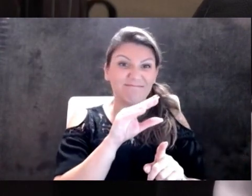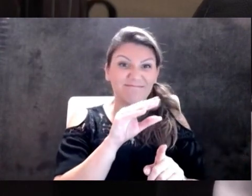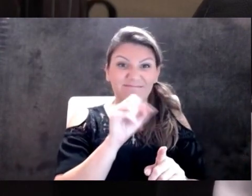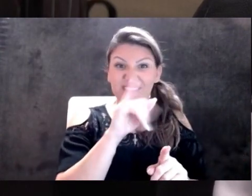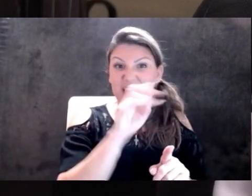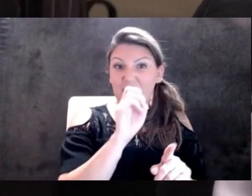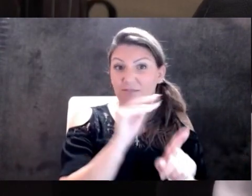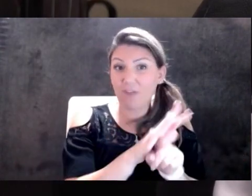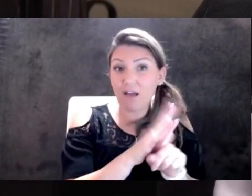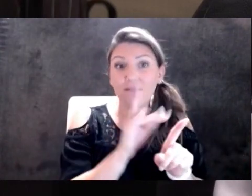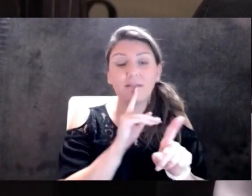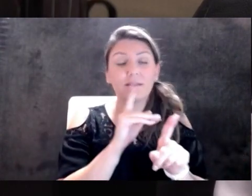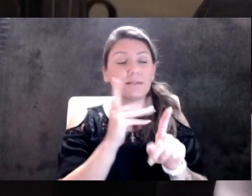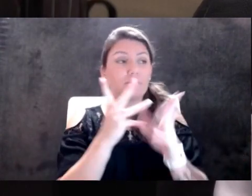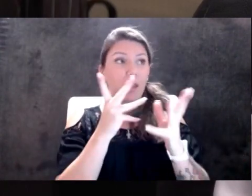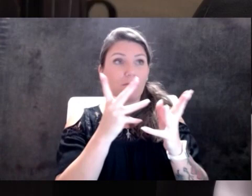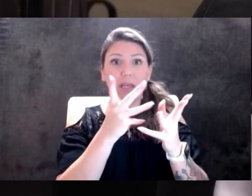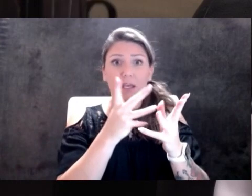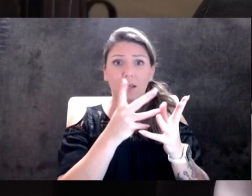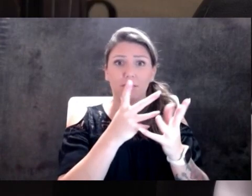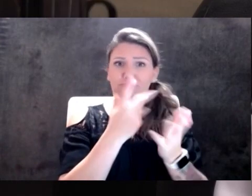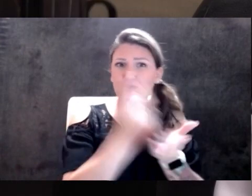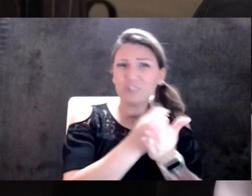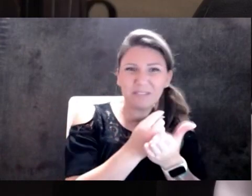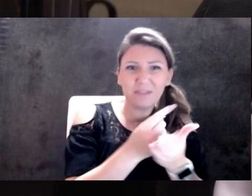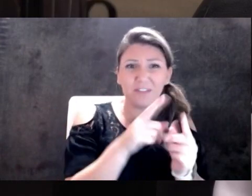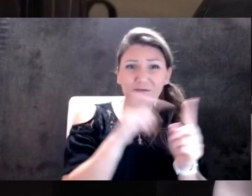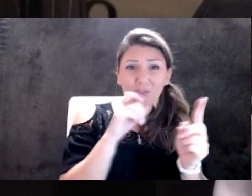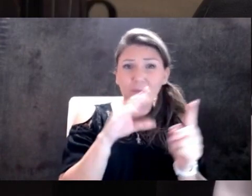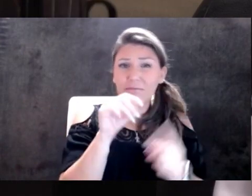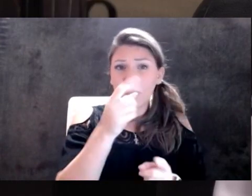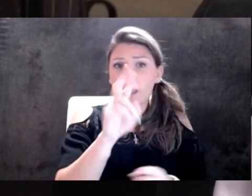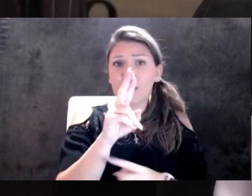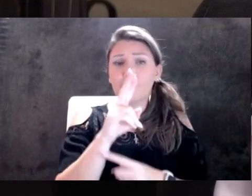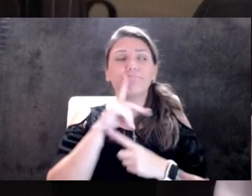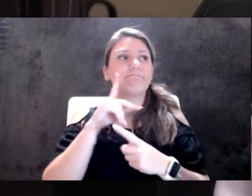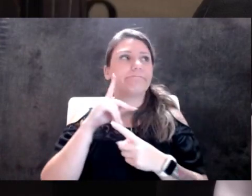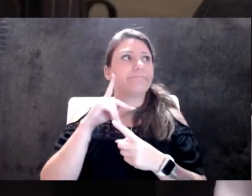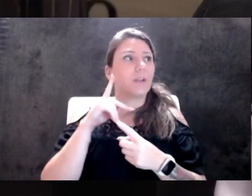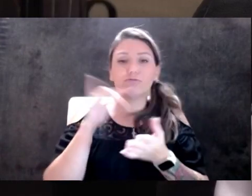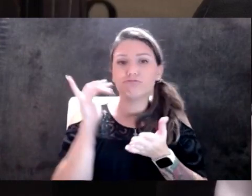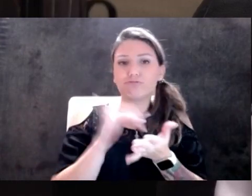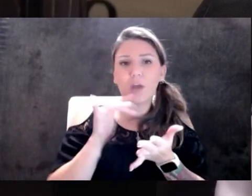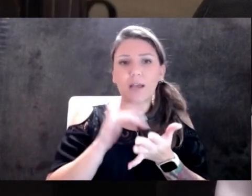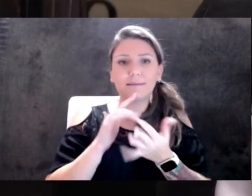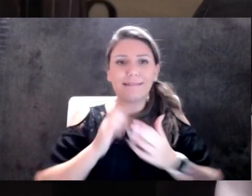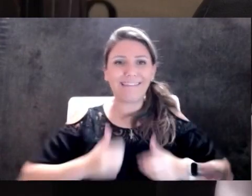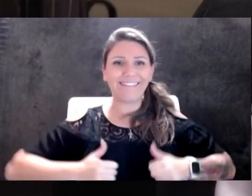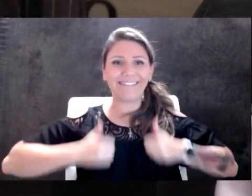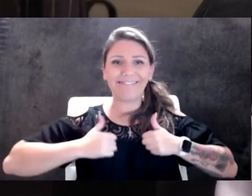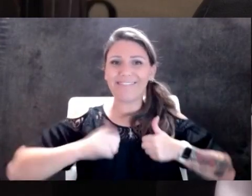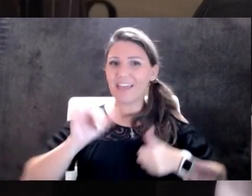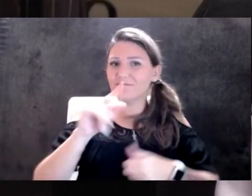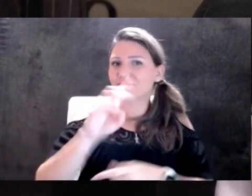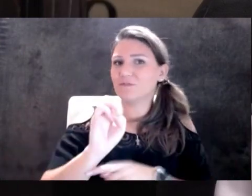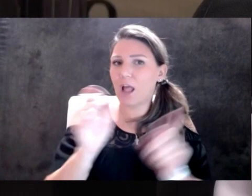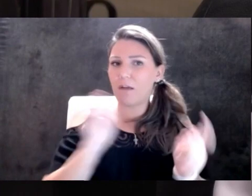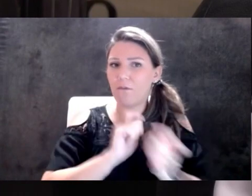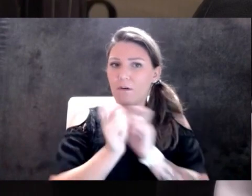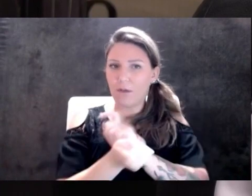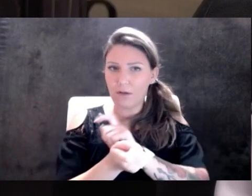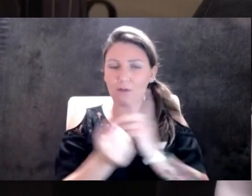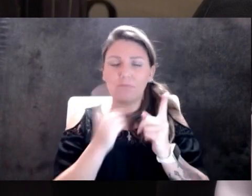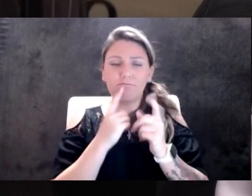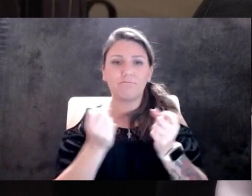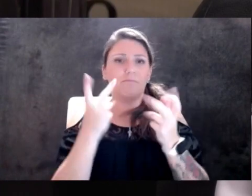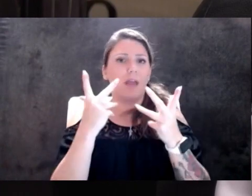care. Trials that are looking at lifestyle modifications. So there are many types of trials that are still available